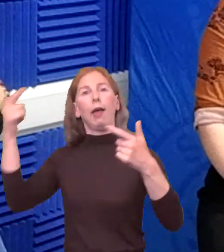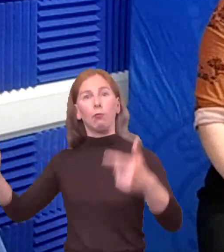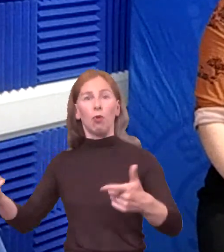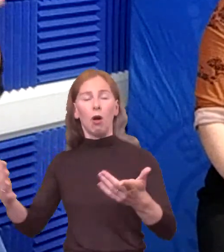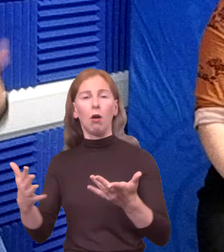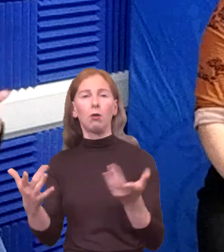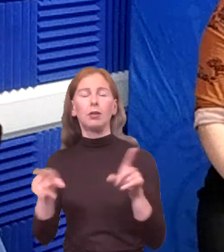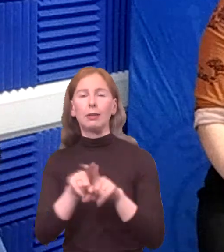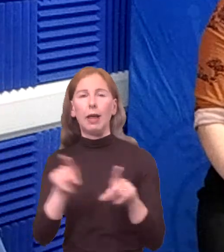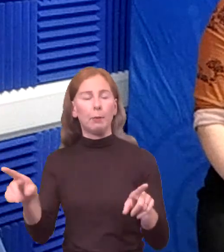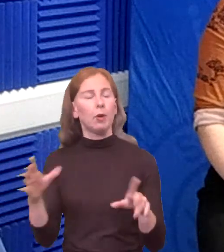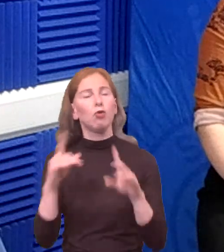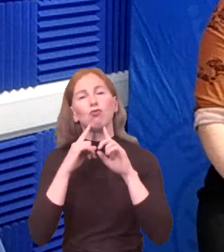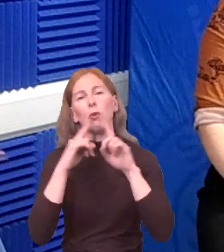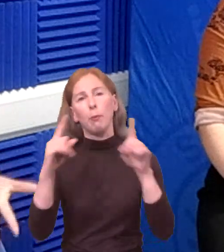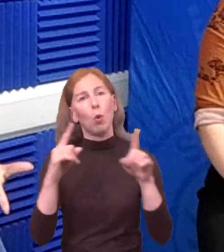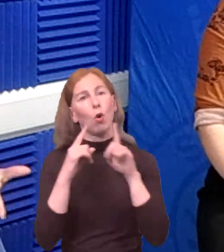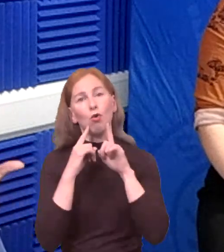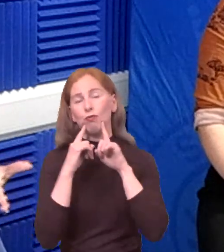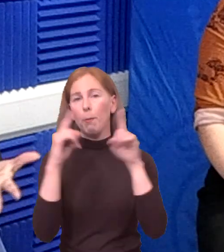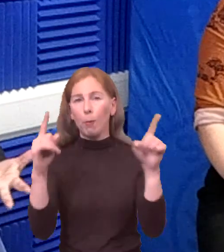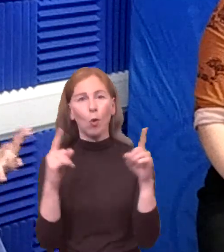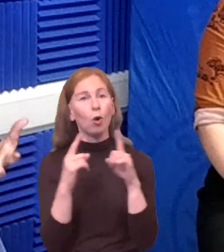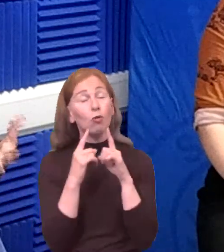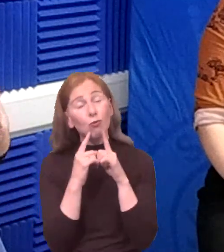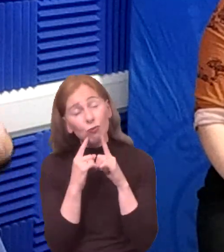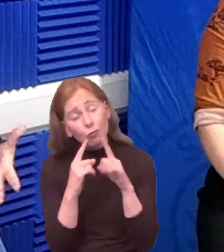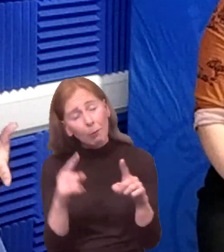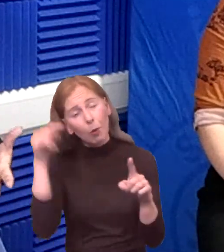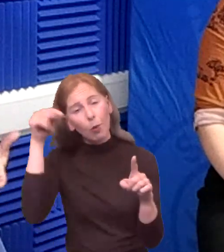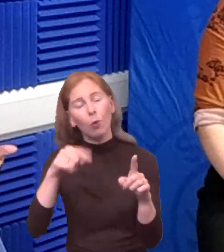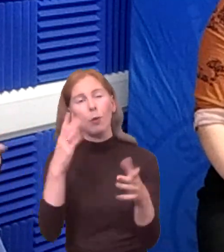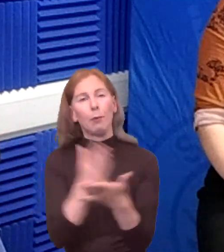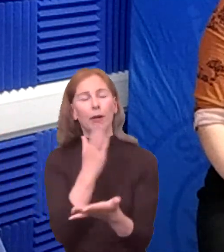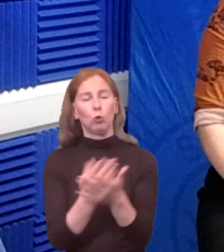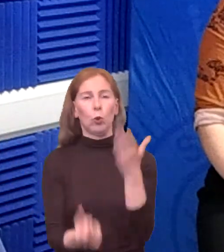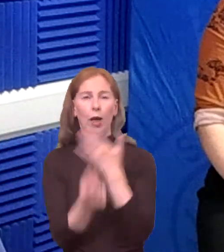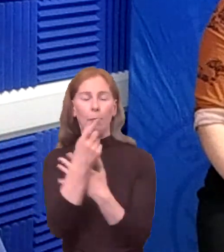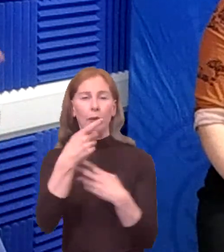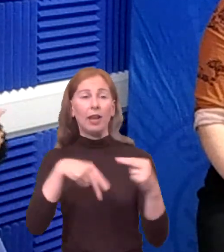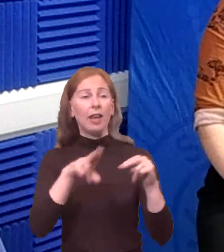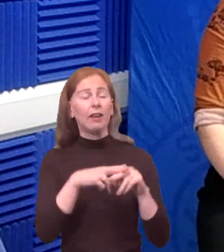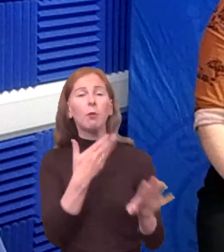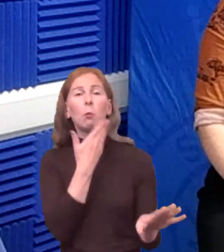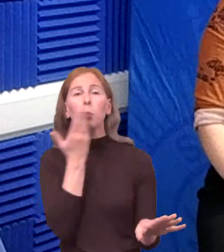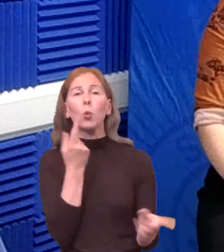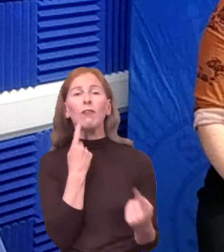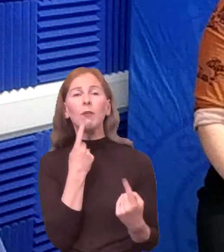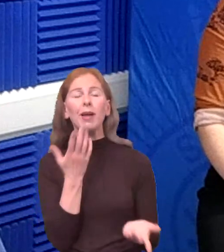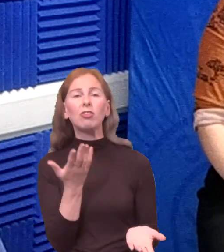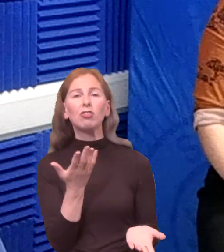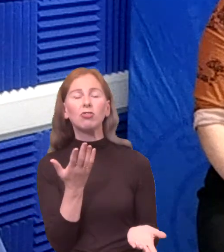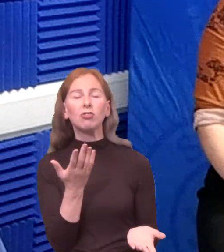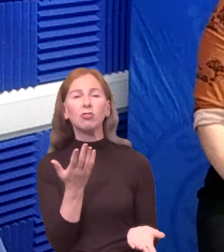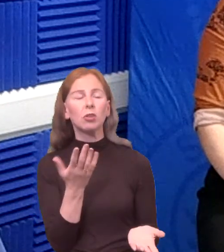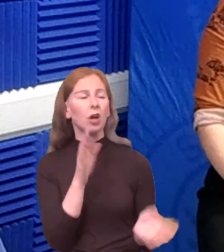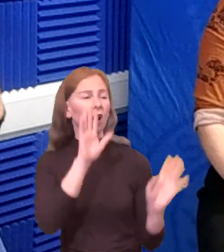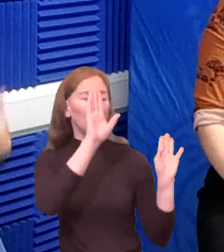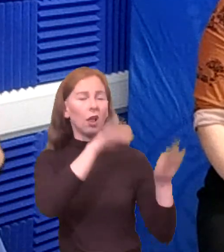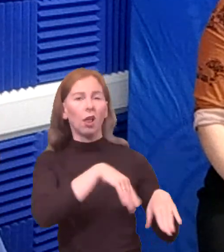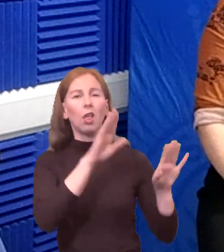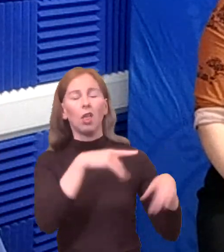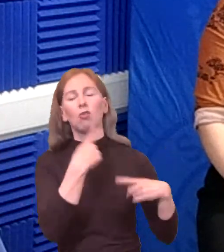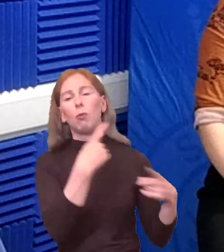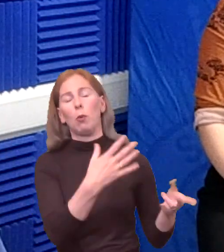report. If there's no data to say that this is happening, then the chances of the situation ever changing or